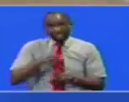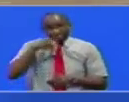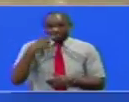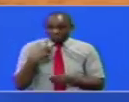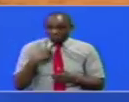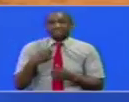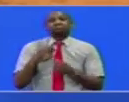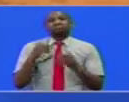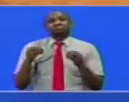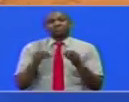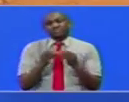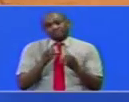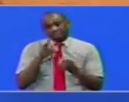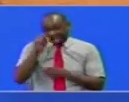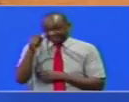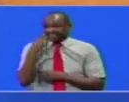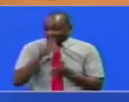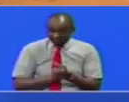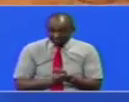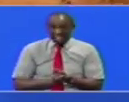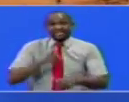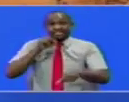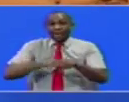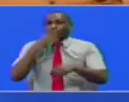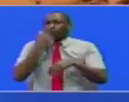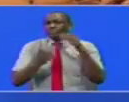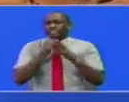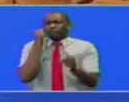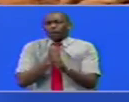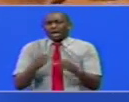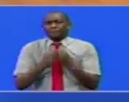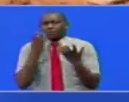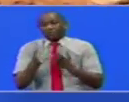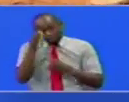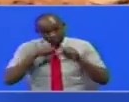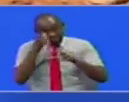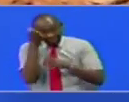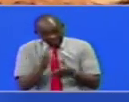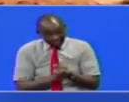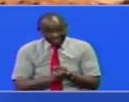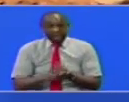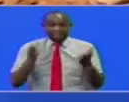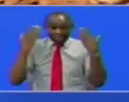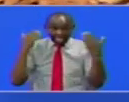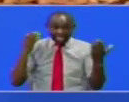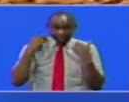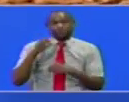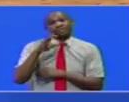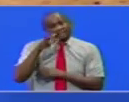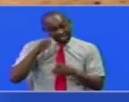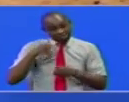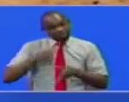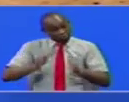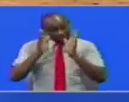NASA rallies. But while construction work appears to be ongoing along the Meru Marimanti